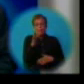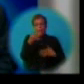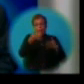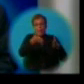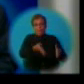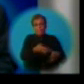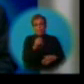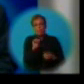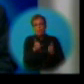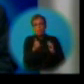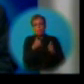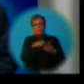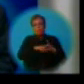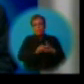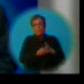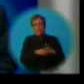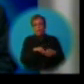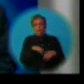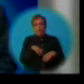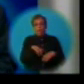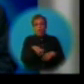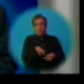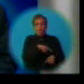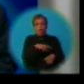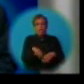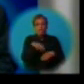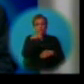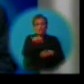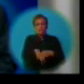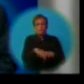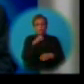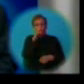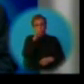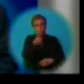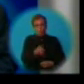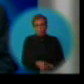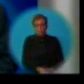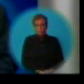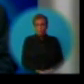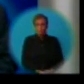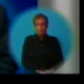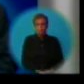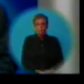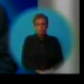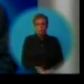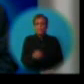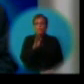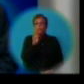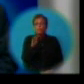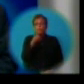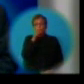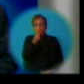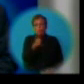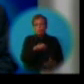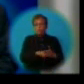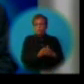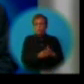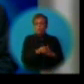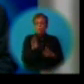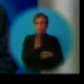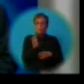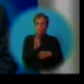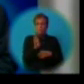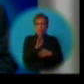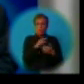competition, and she'll begin her long jump campaign tomorrow. Barbados tomorrow will start their campaign in